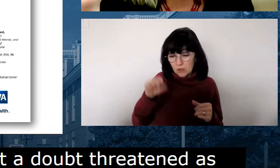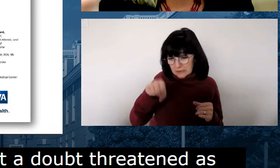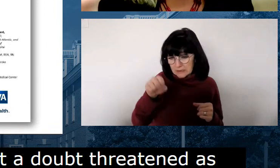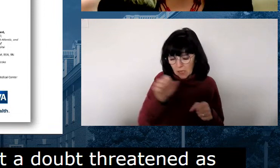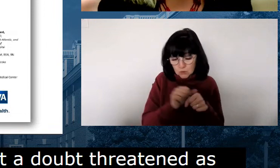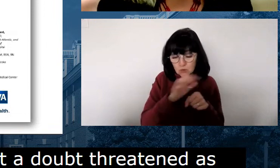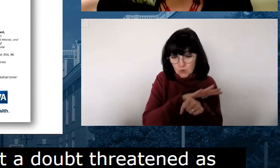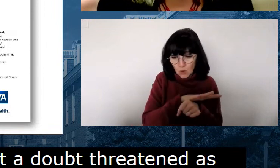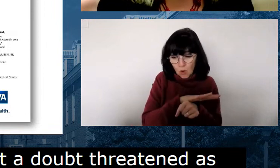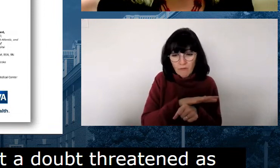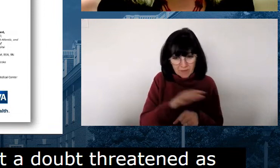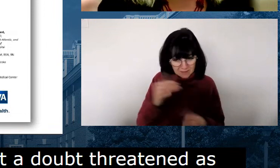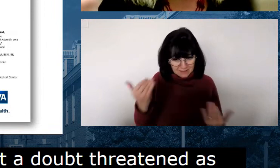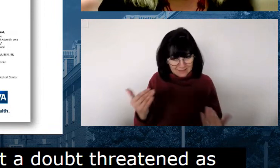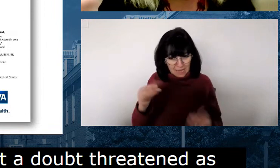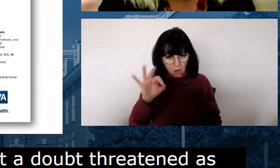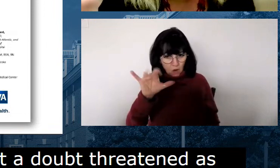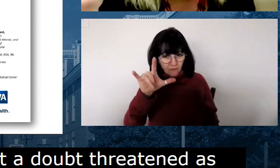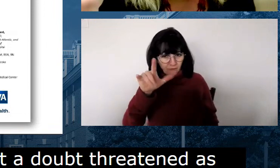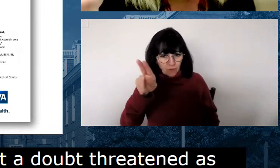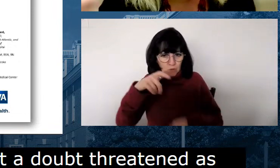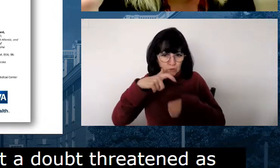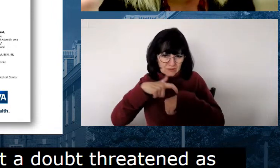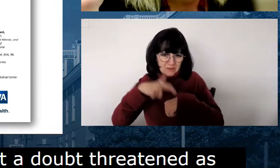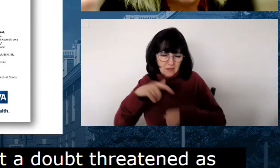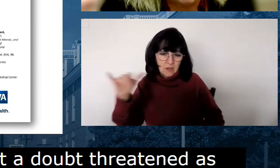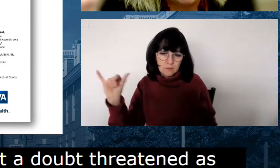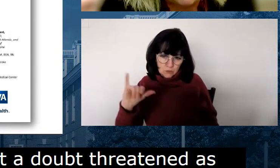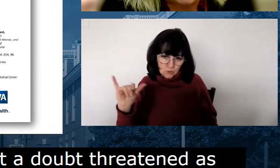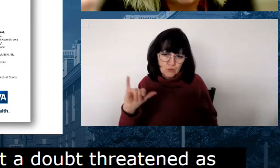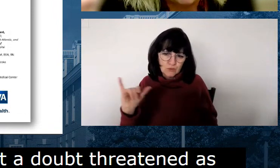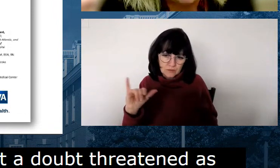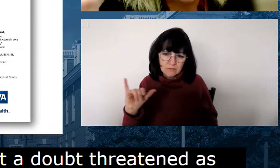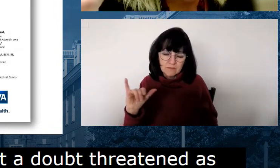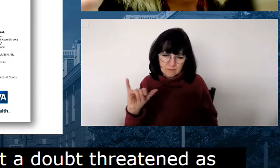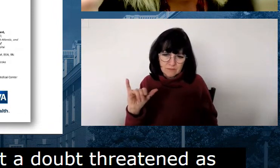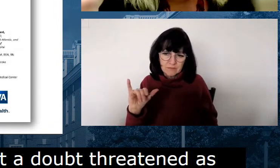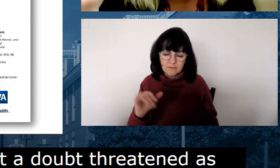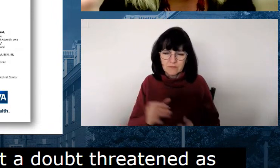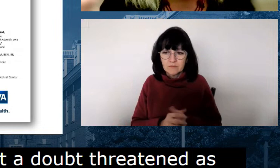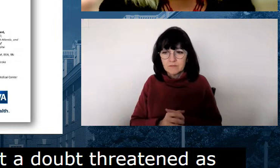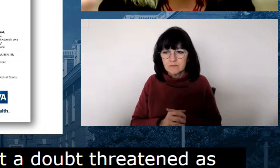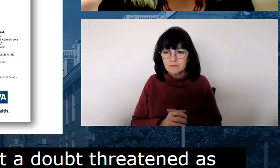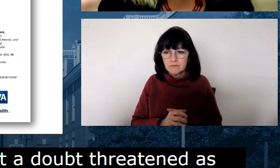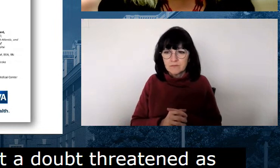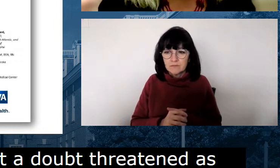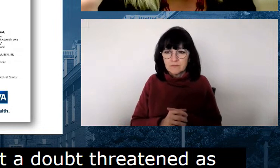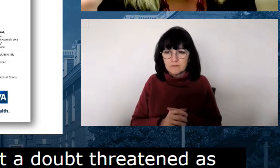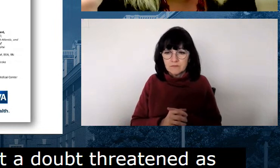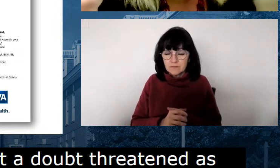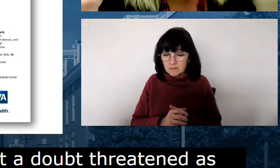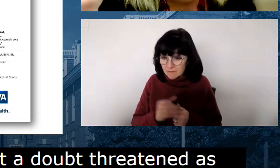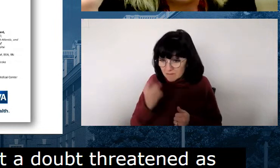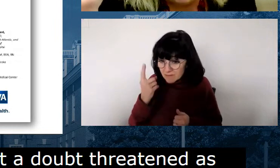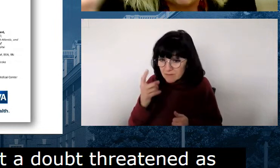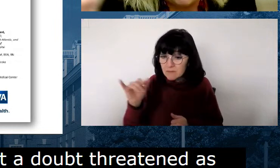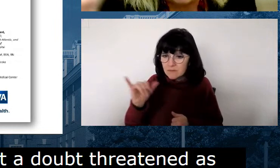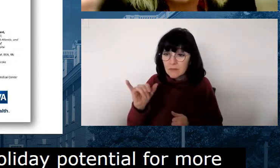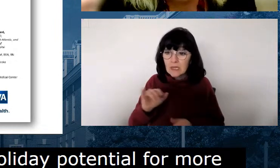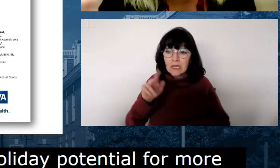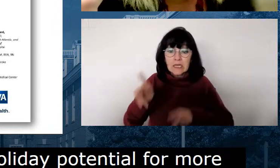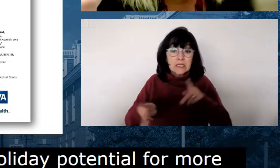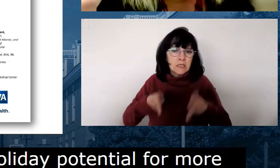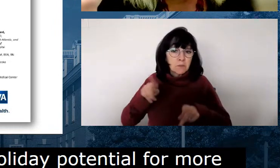And hospitalizations traditionally go up during flu season as well. Add to that, people are still having